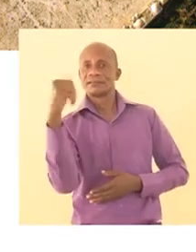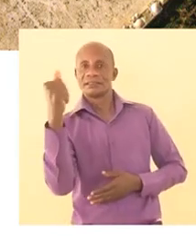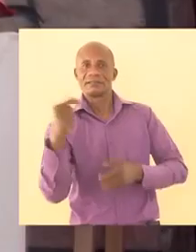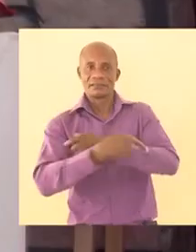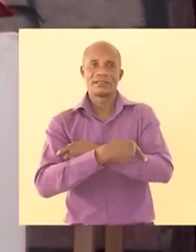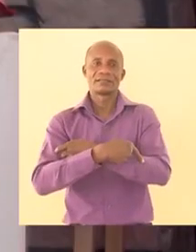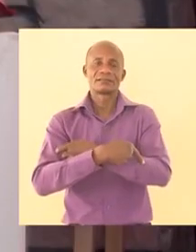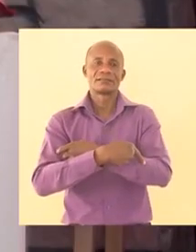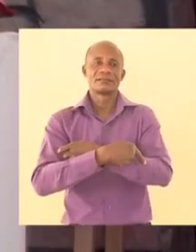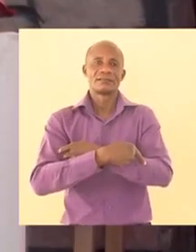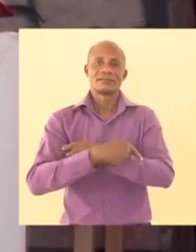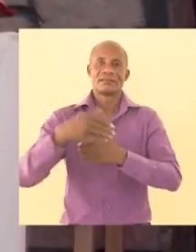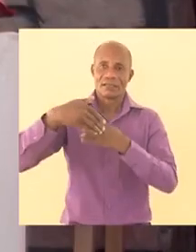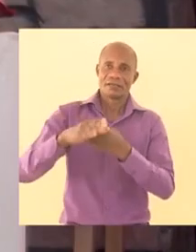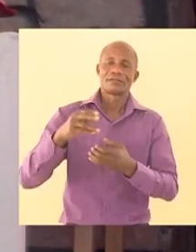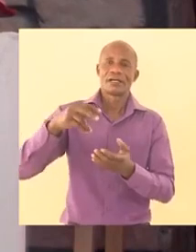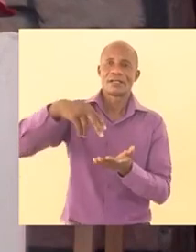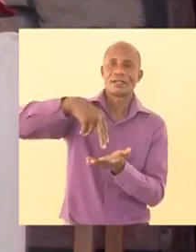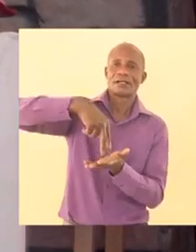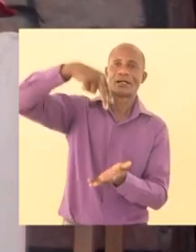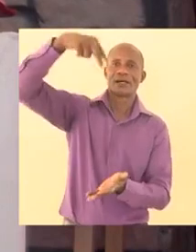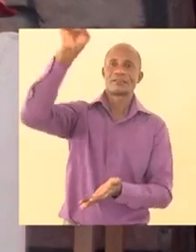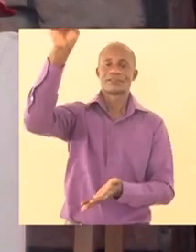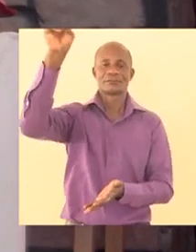the temple. Acts chapter 1,